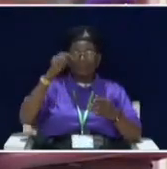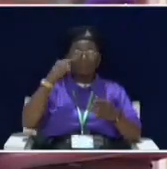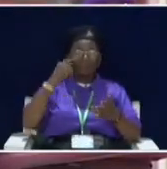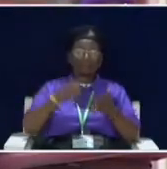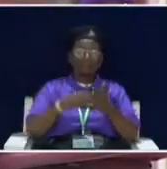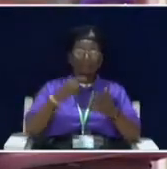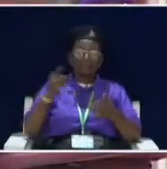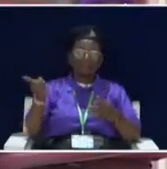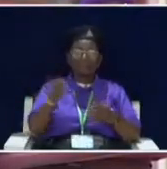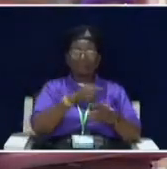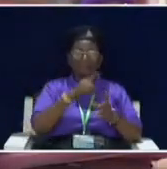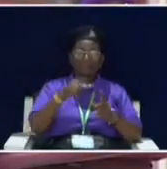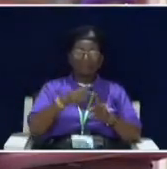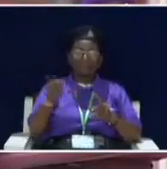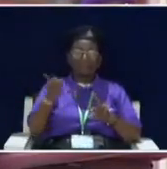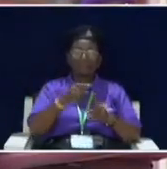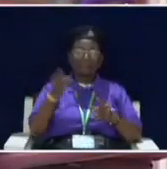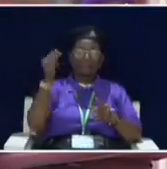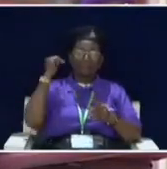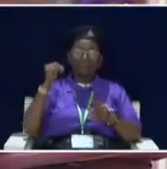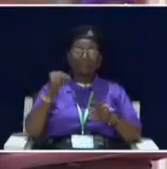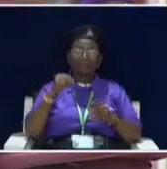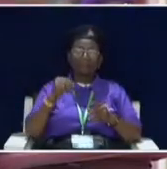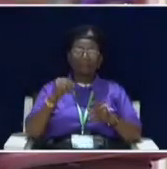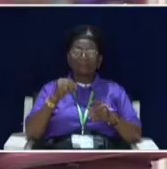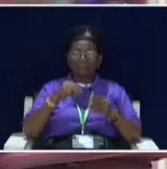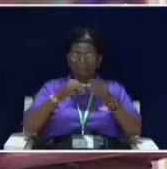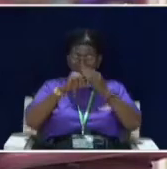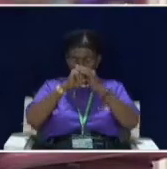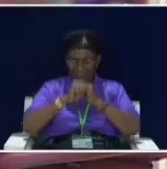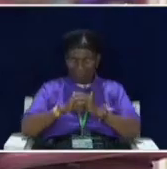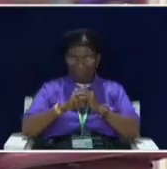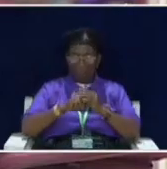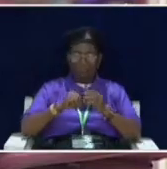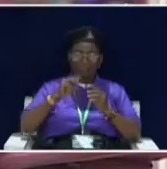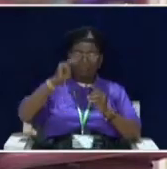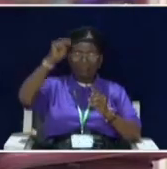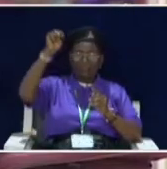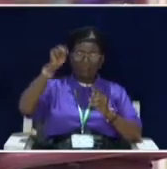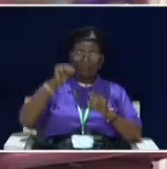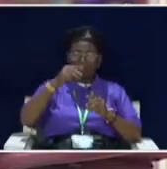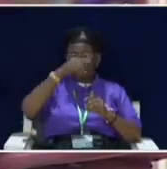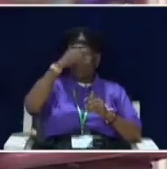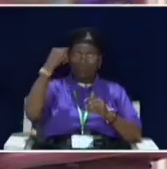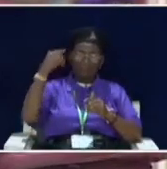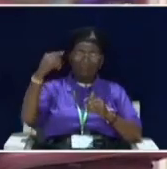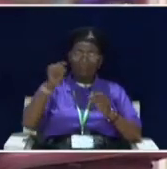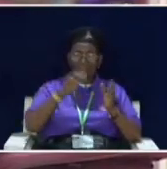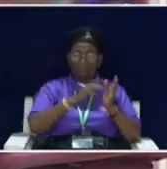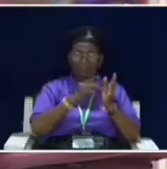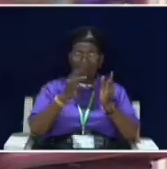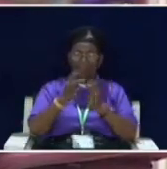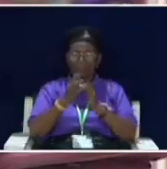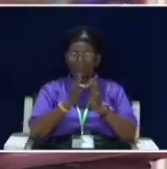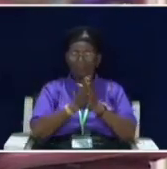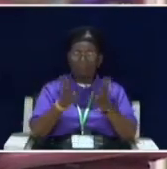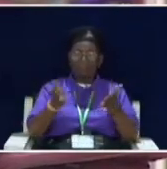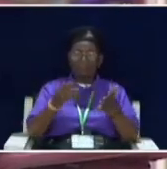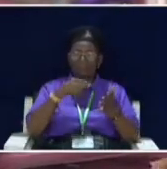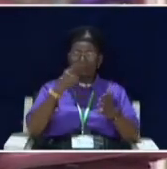were worshiping him. Oya o kiyesi o fiyesi oni bi to tin josin fun. Because the Bible says. Itori Bibeli wi